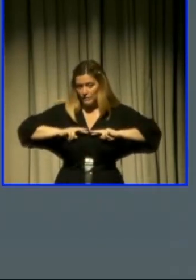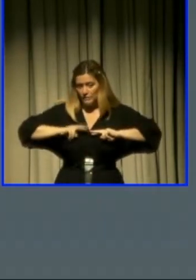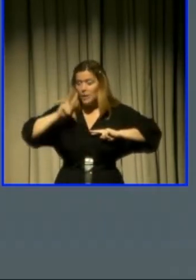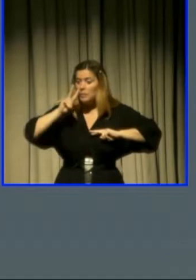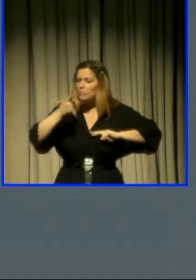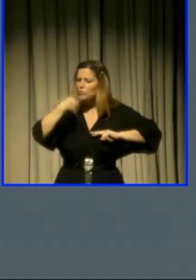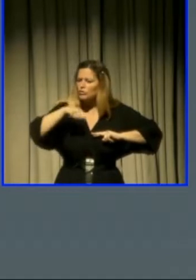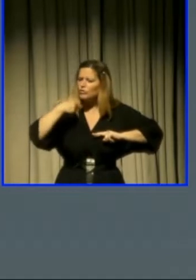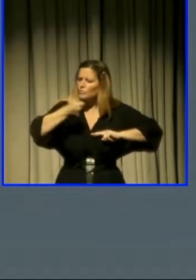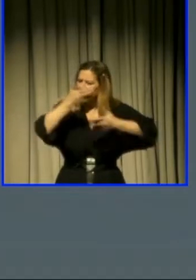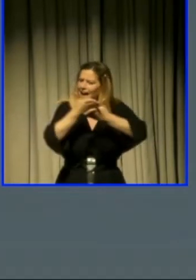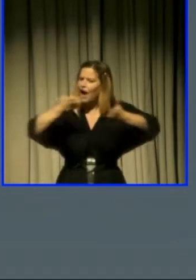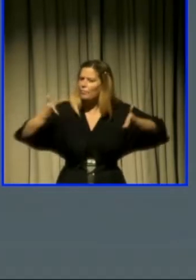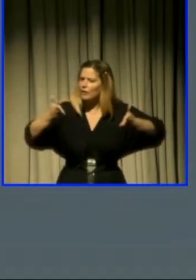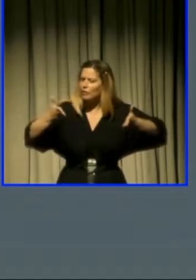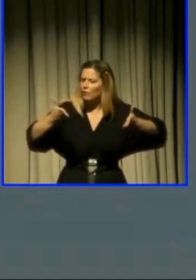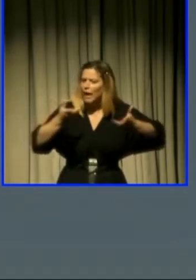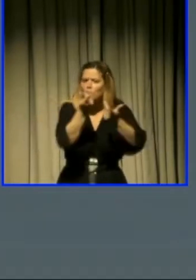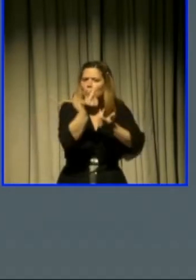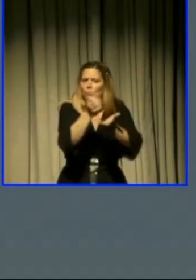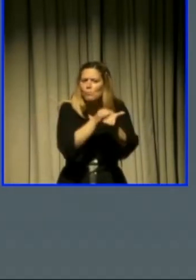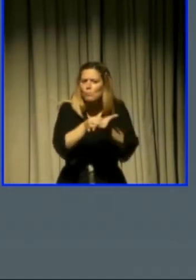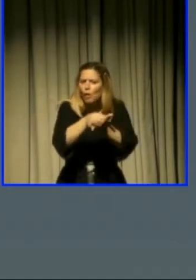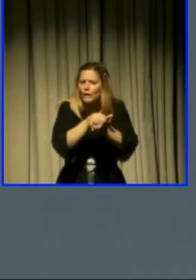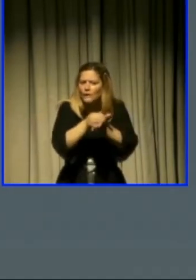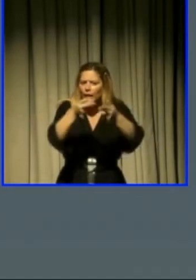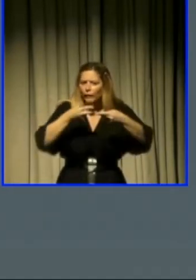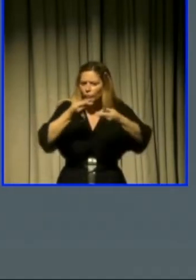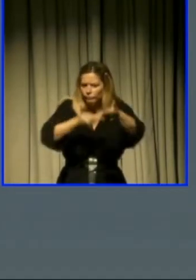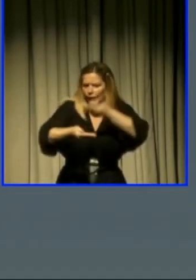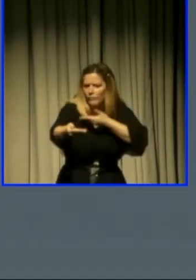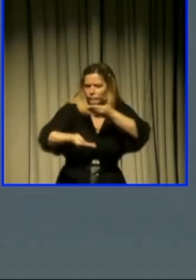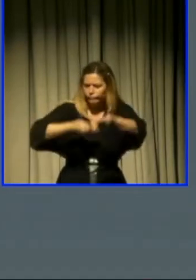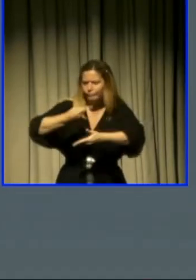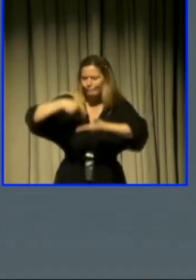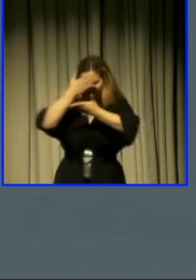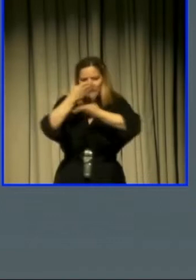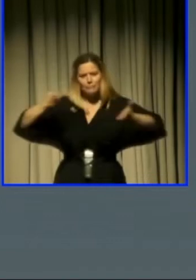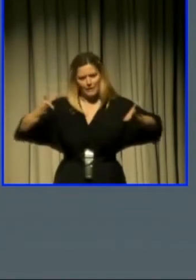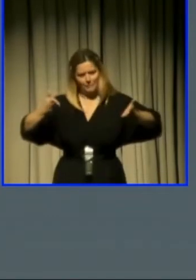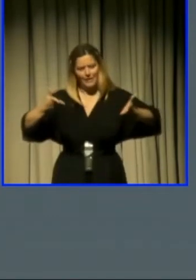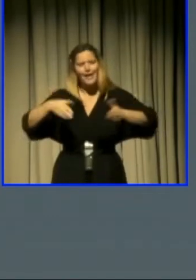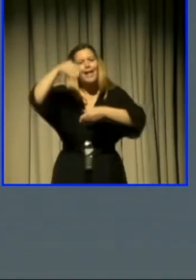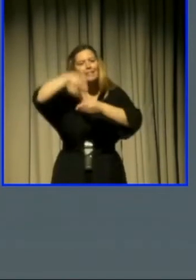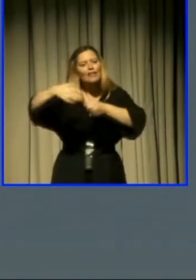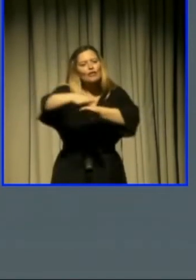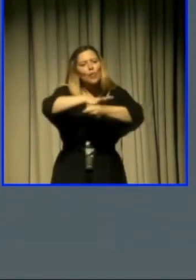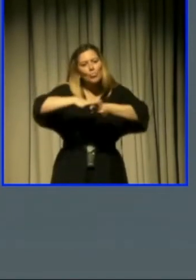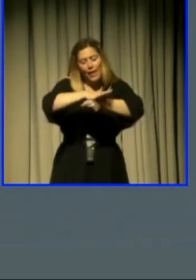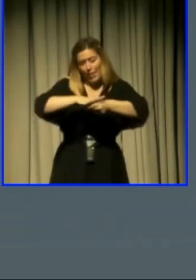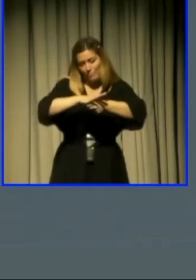of crypto sphere. And now moving along, we imagine how a world